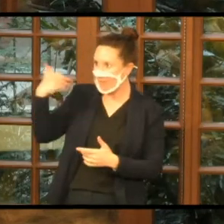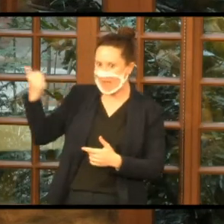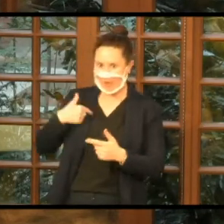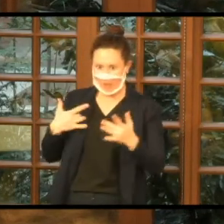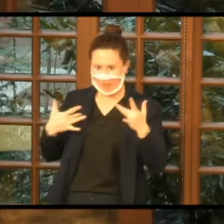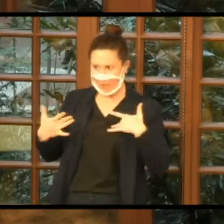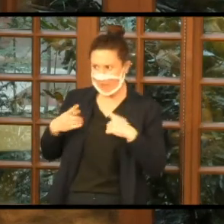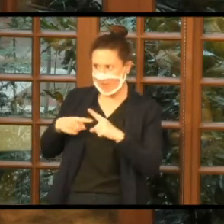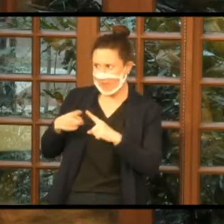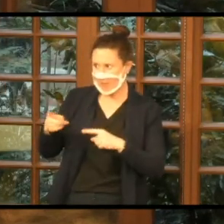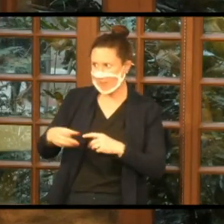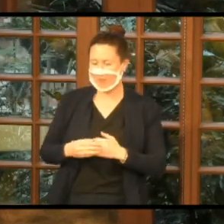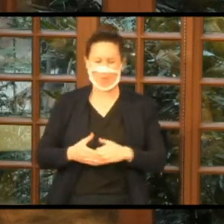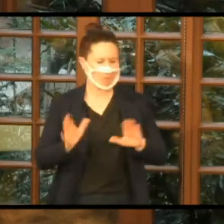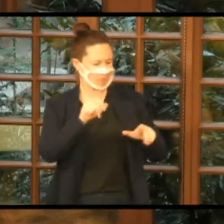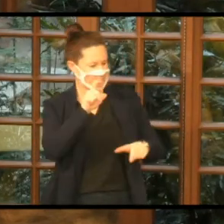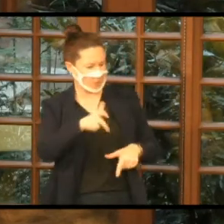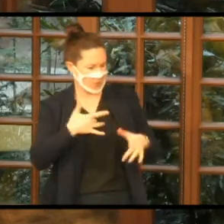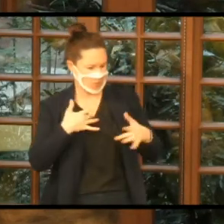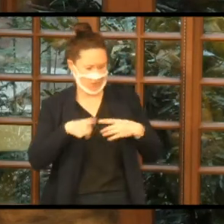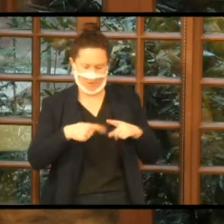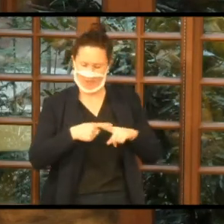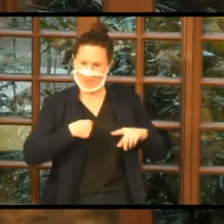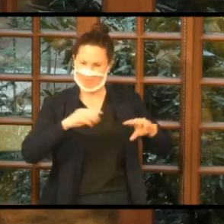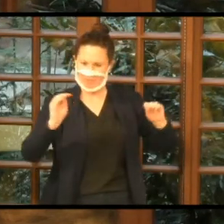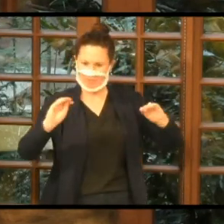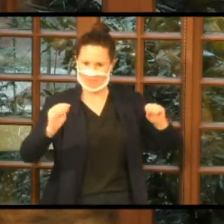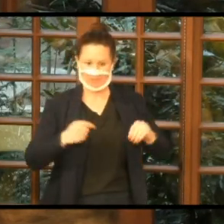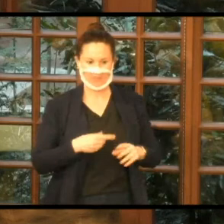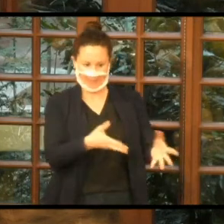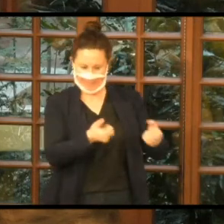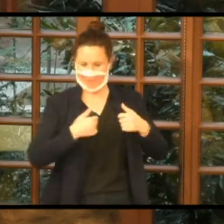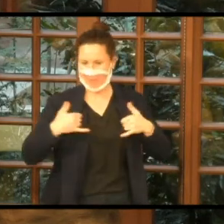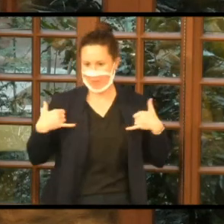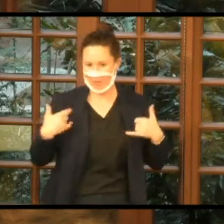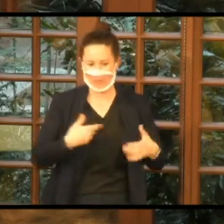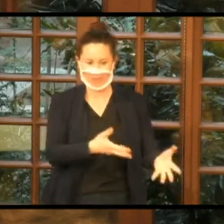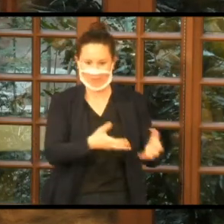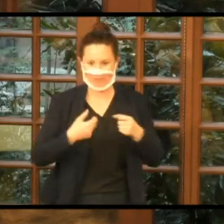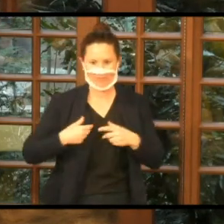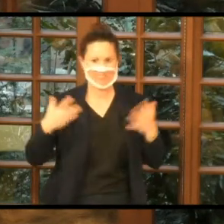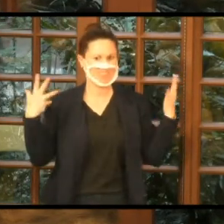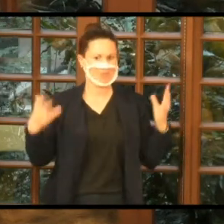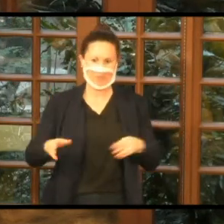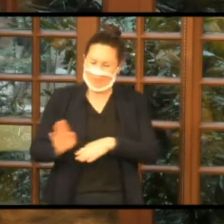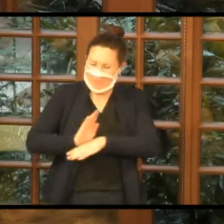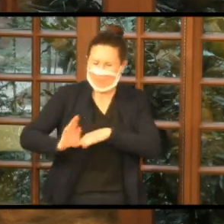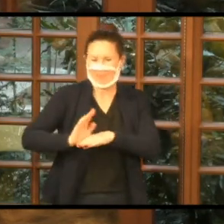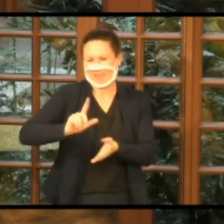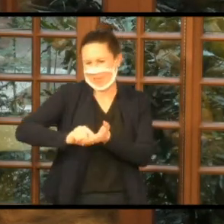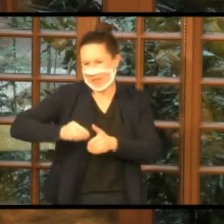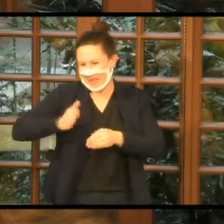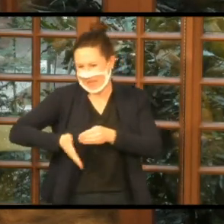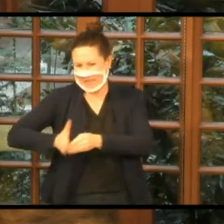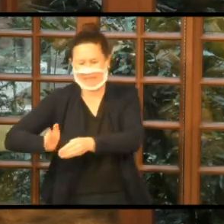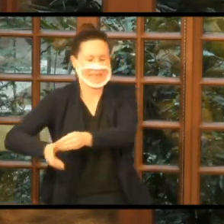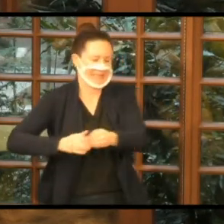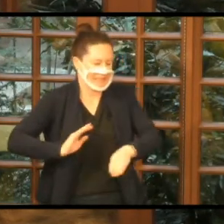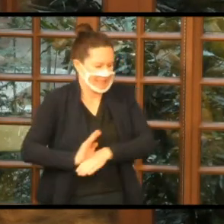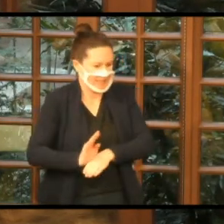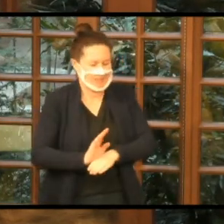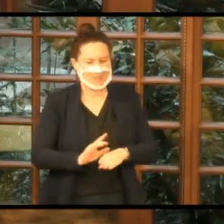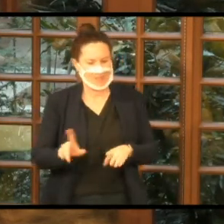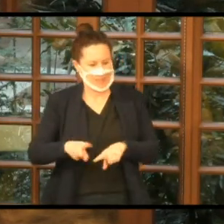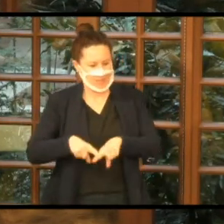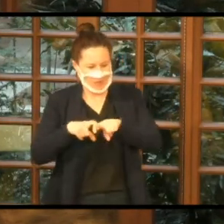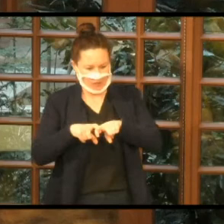worried. No reason to worry, he says, taking my coat. I've just been slammed by production deadlines. He pauses.